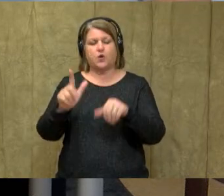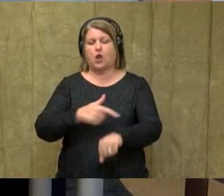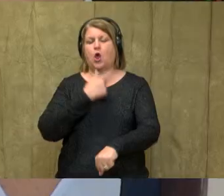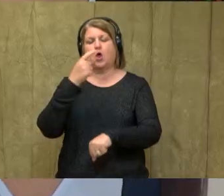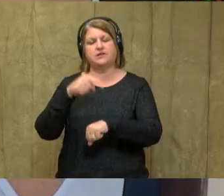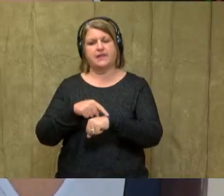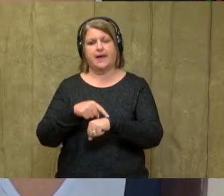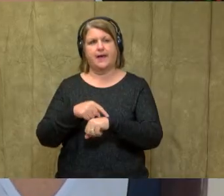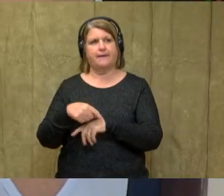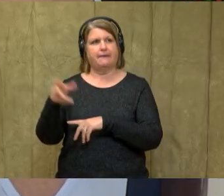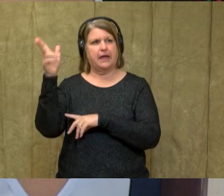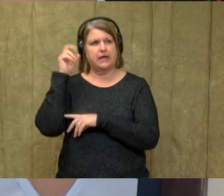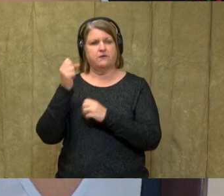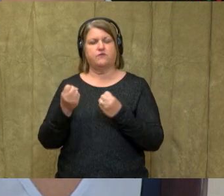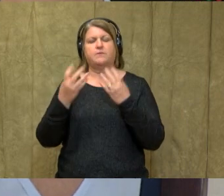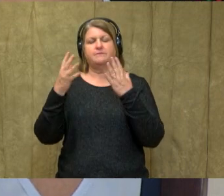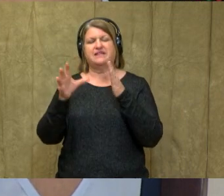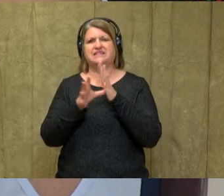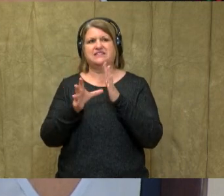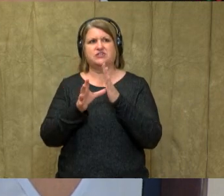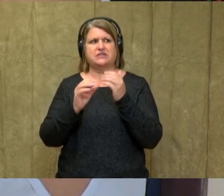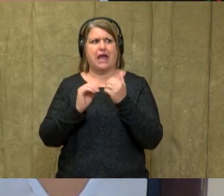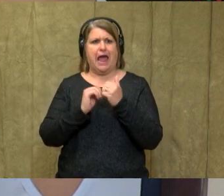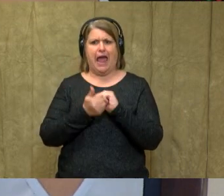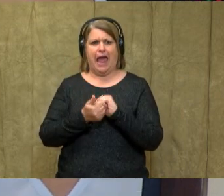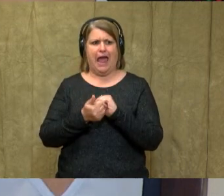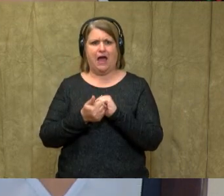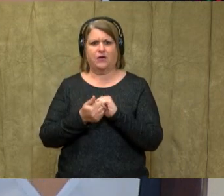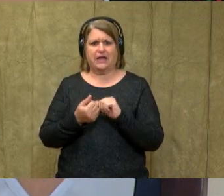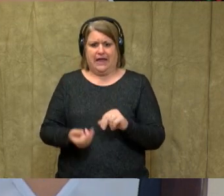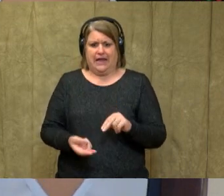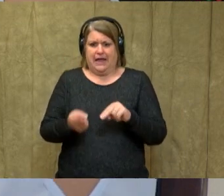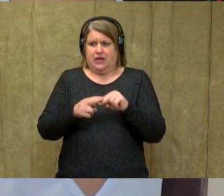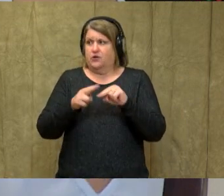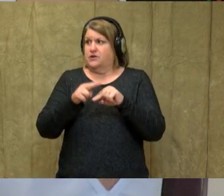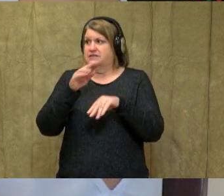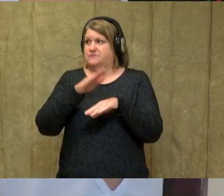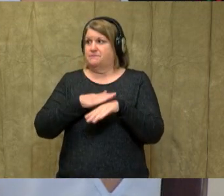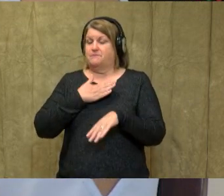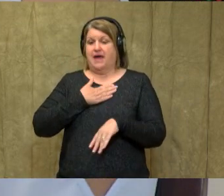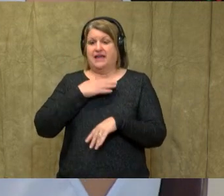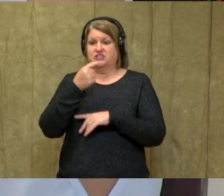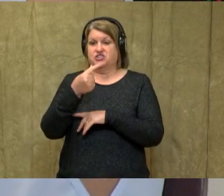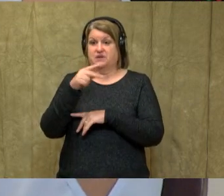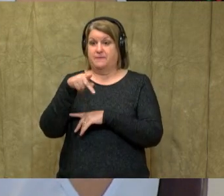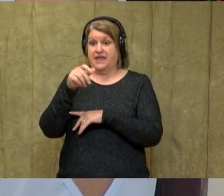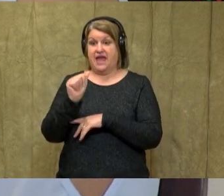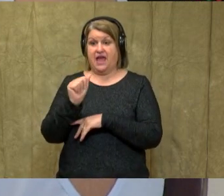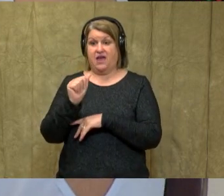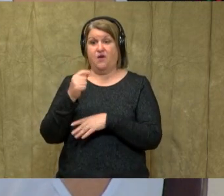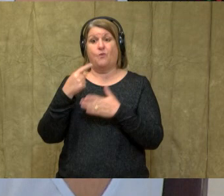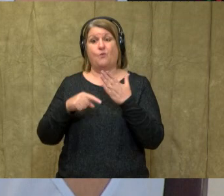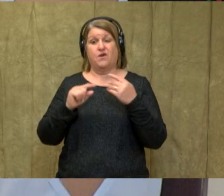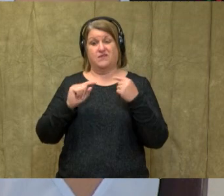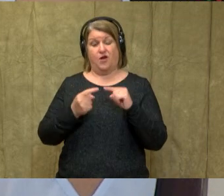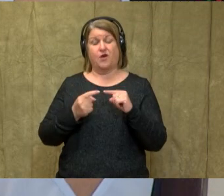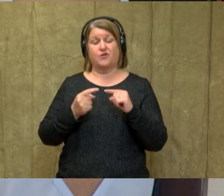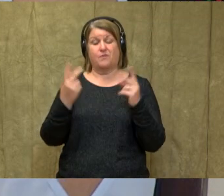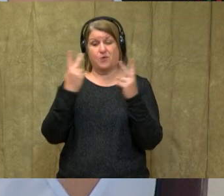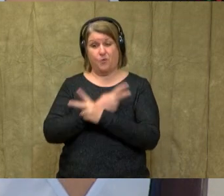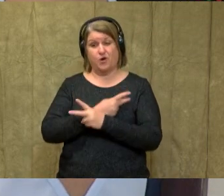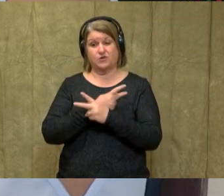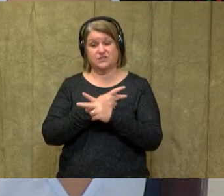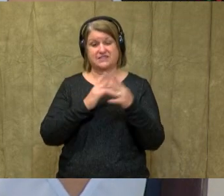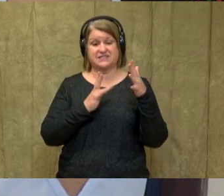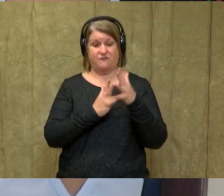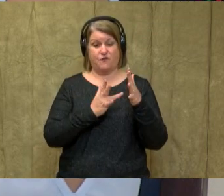from a lot of seniors is, how can I get my GPA up? What hurt them the worst was their freshman year